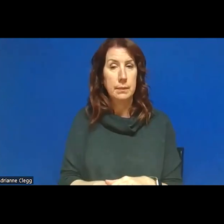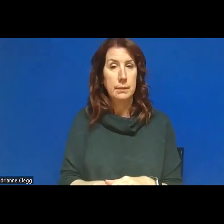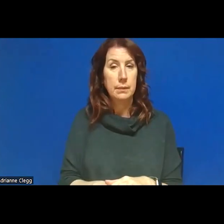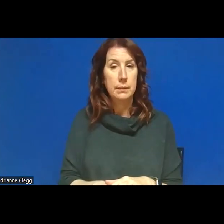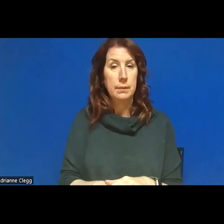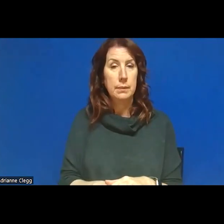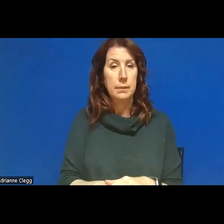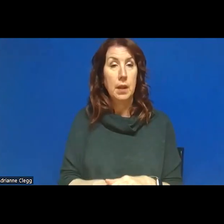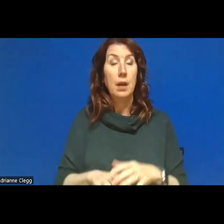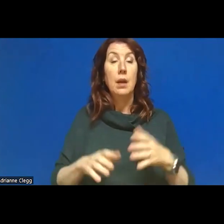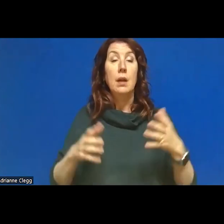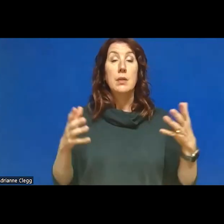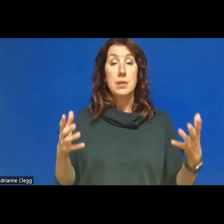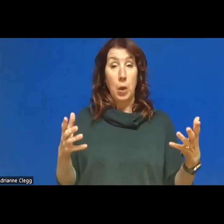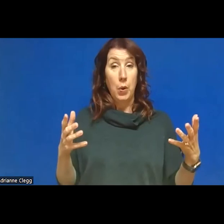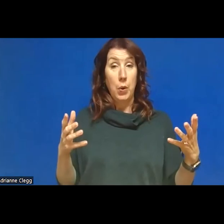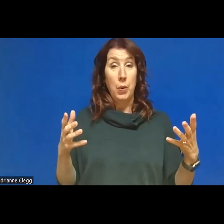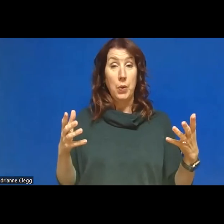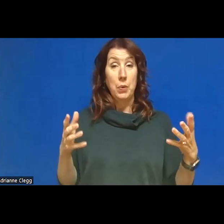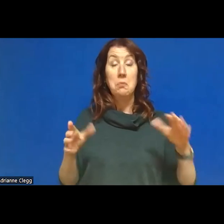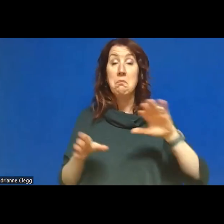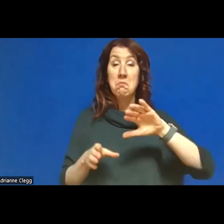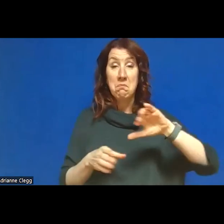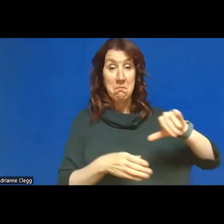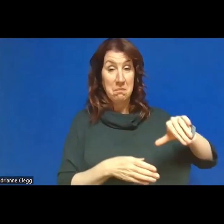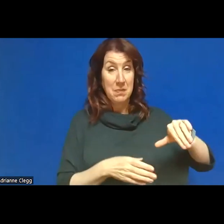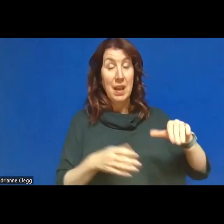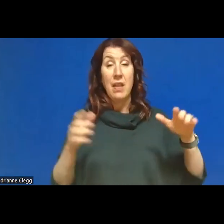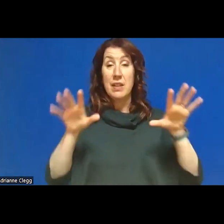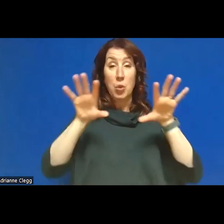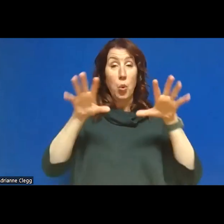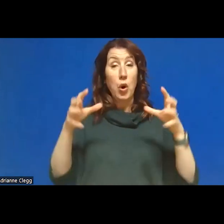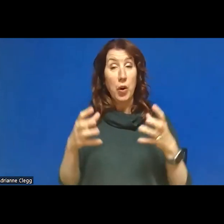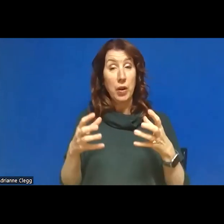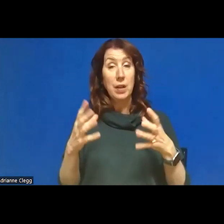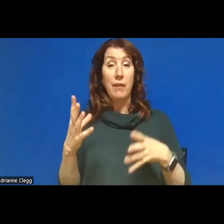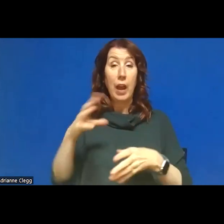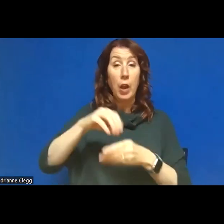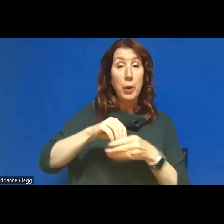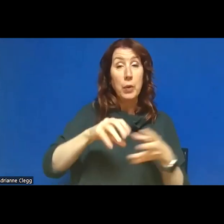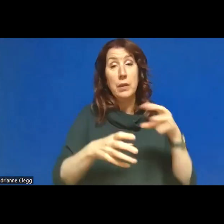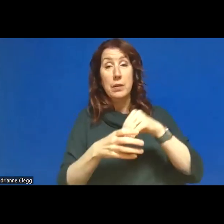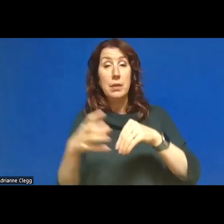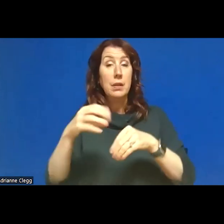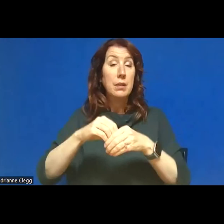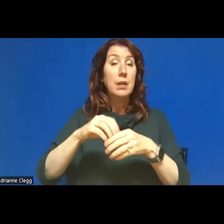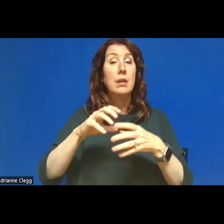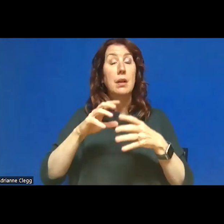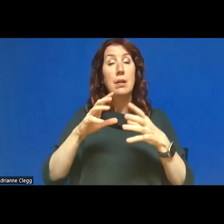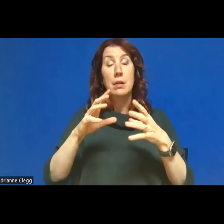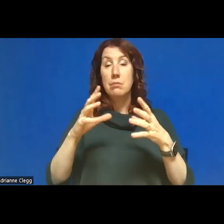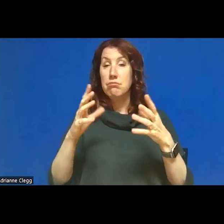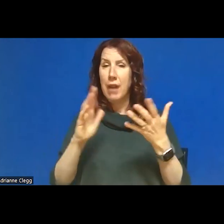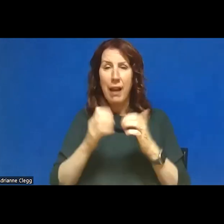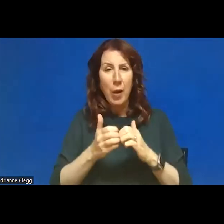So how do we build this inclusive society? How do we encourage other people to shout to